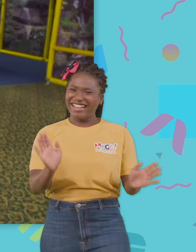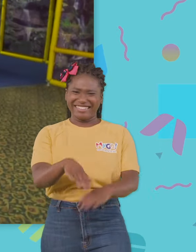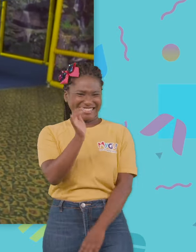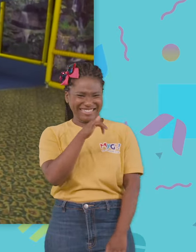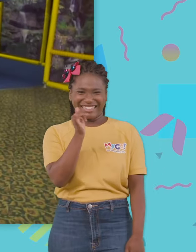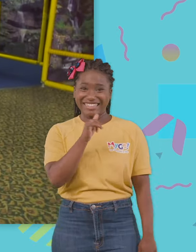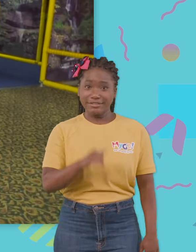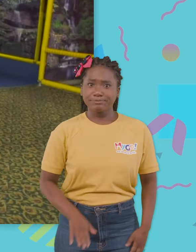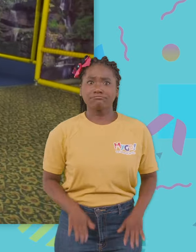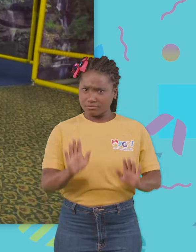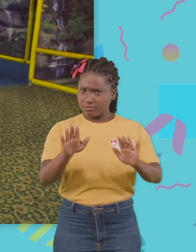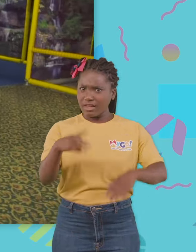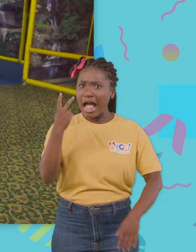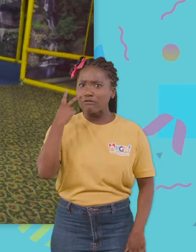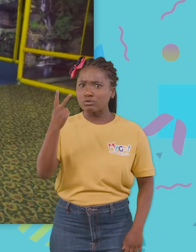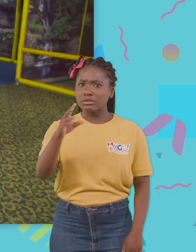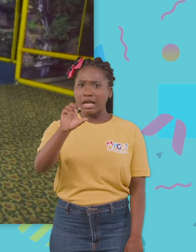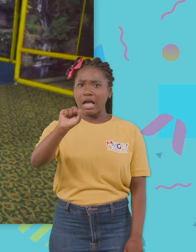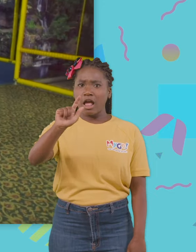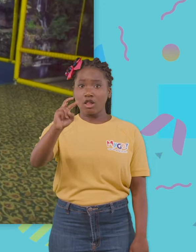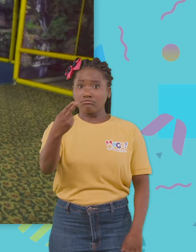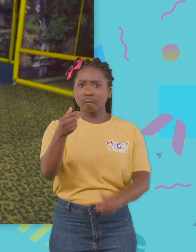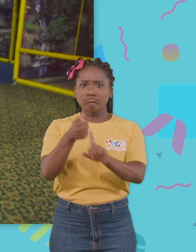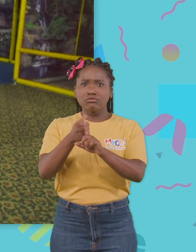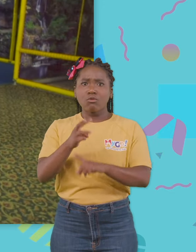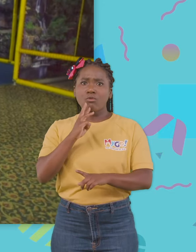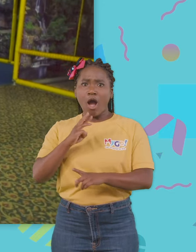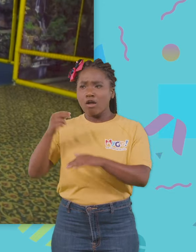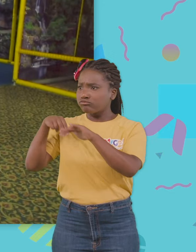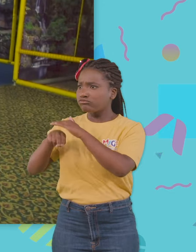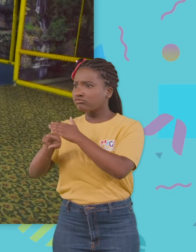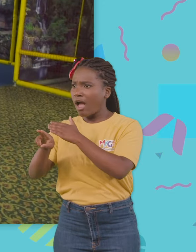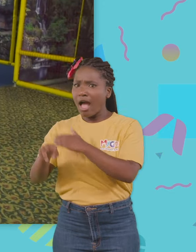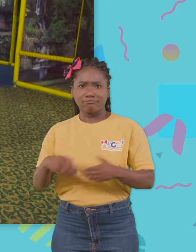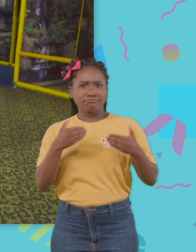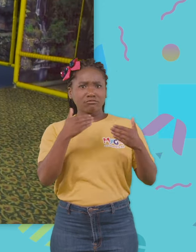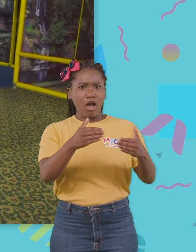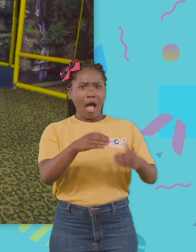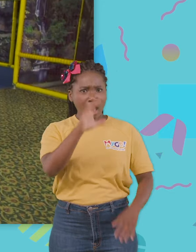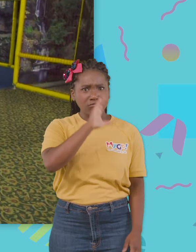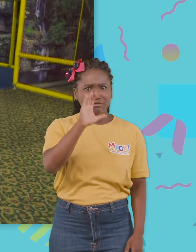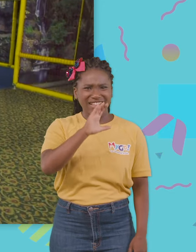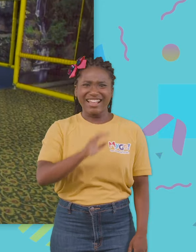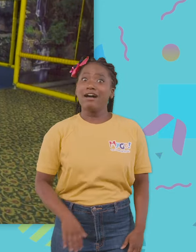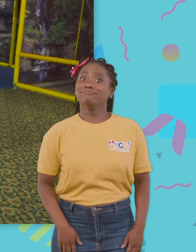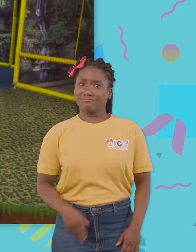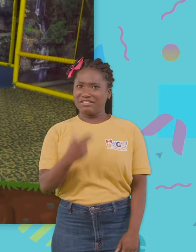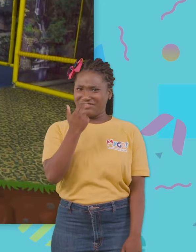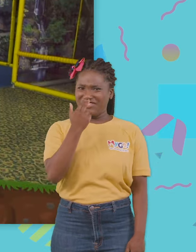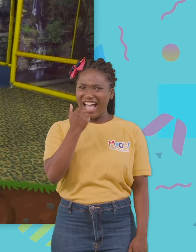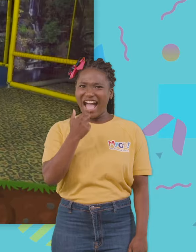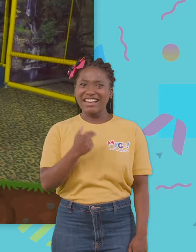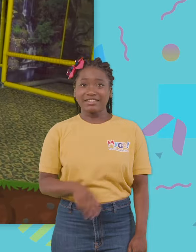Whoa. Oh, that's silly. Have you ever seen a sloth swim? You should look it up. It's hilarious.